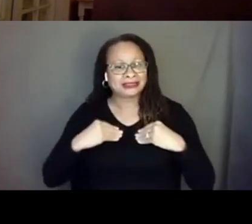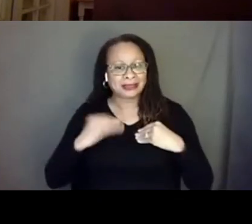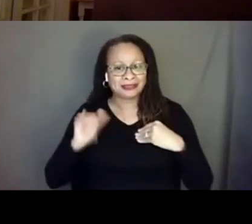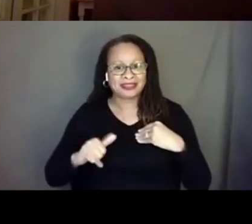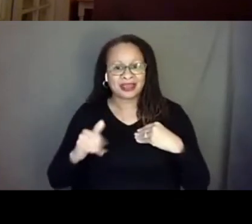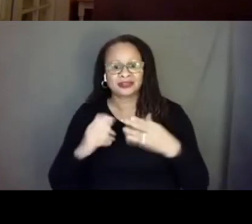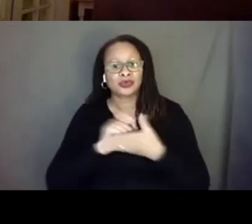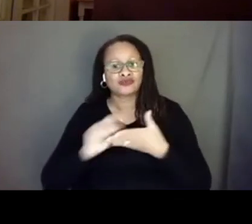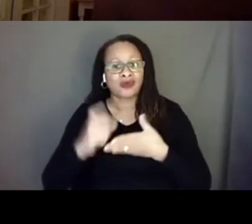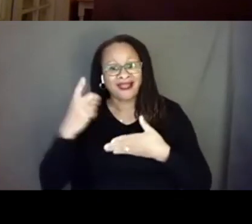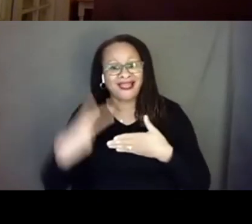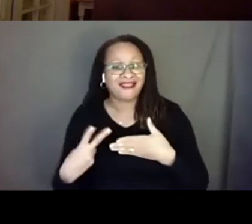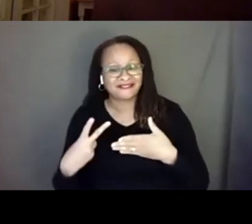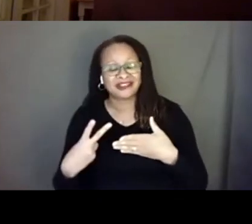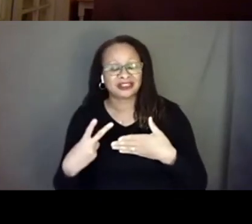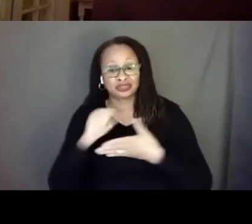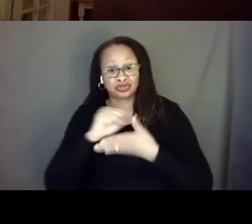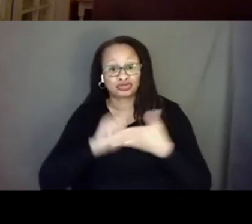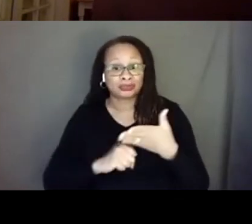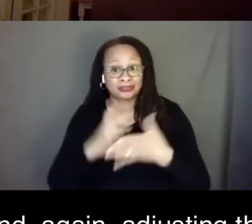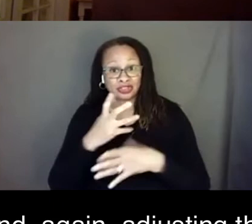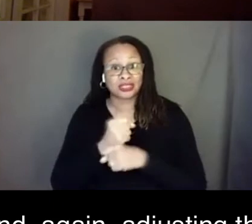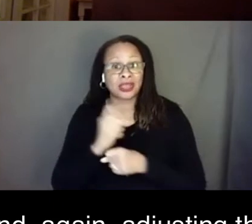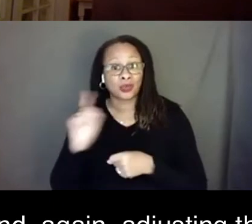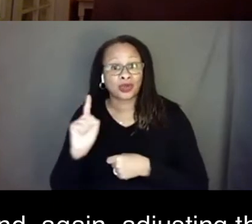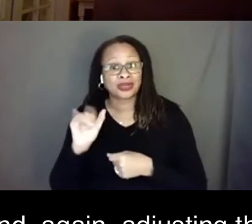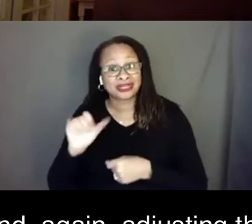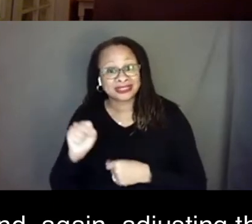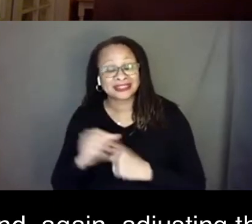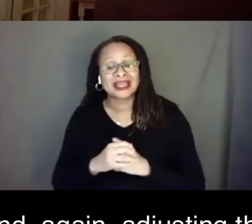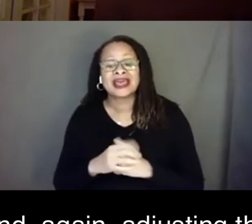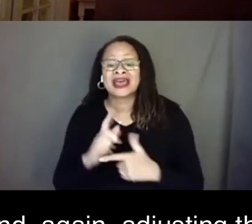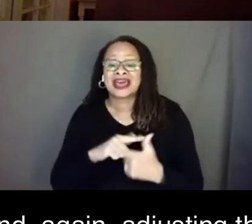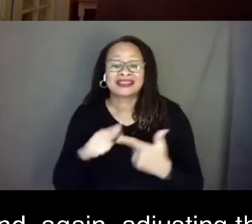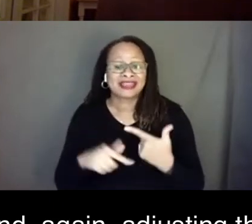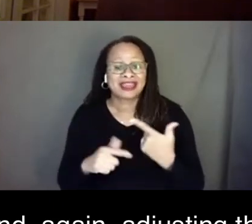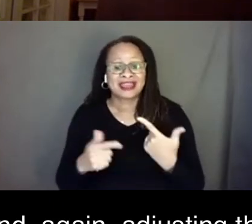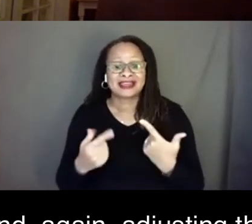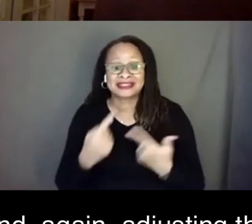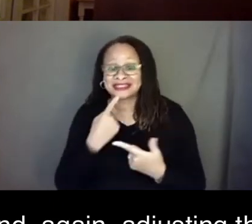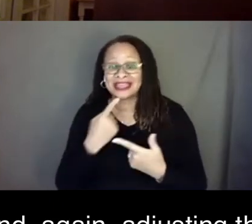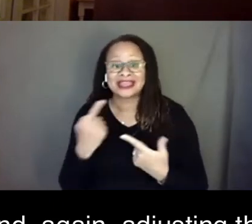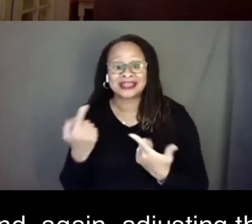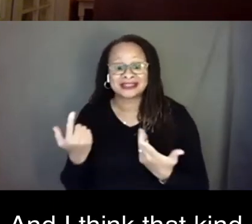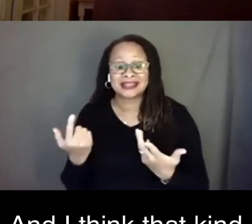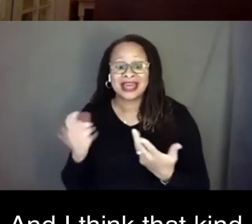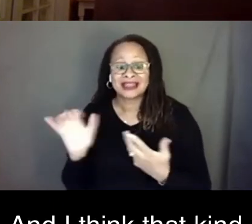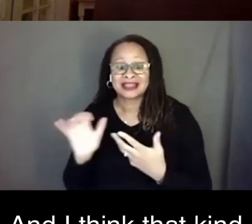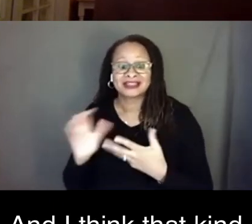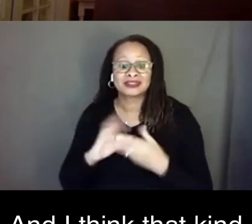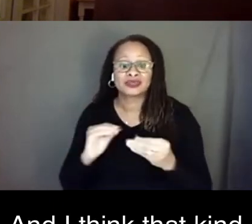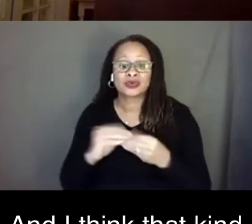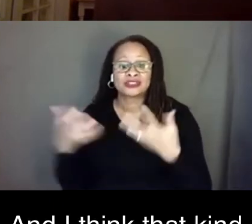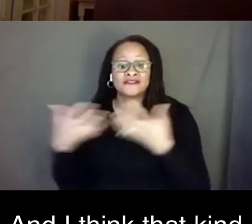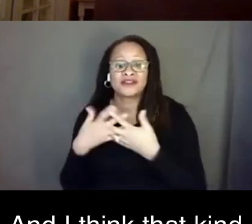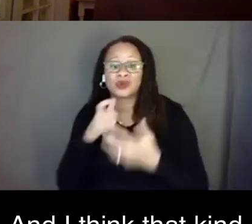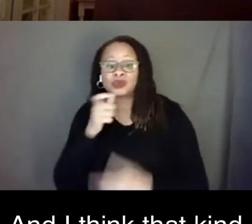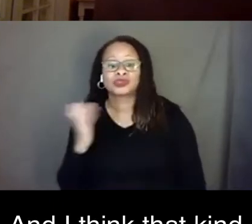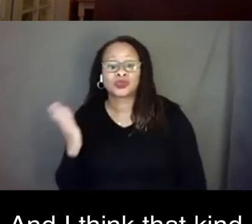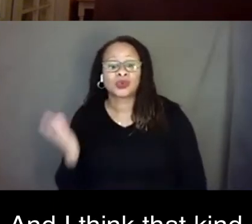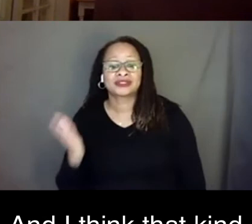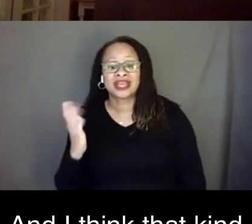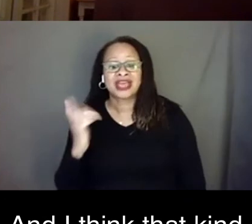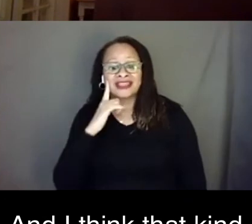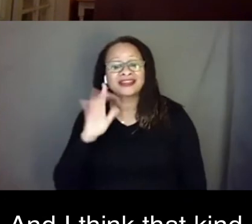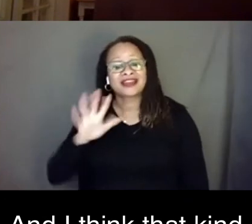of the script to get to where it needs to be. And, you know, again, adjusting the story to fit who she was. And I think that kind of made